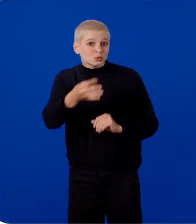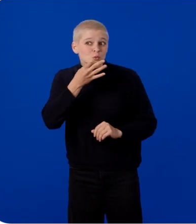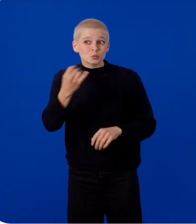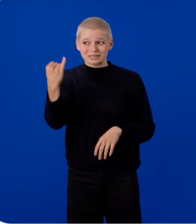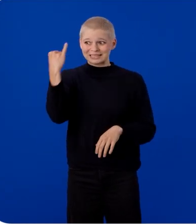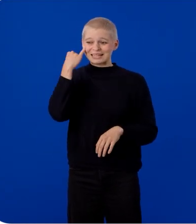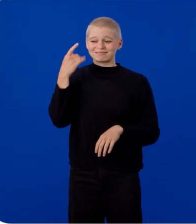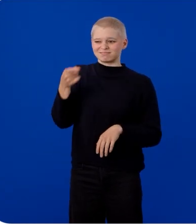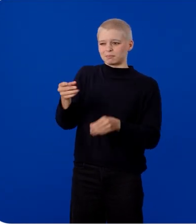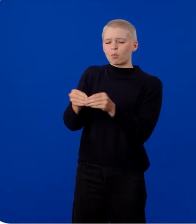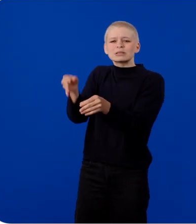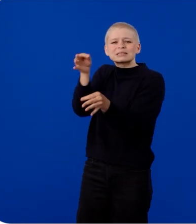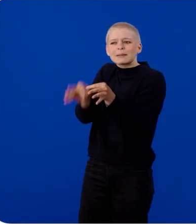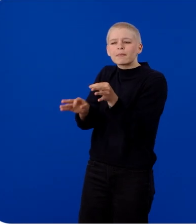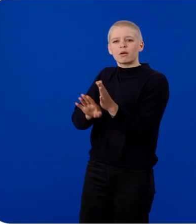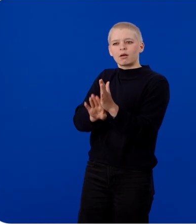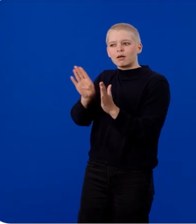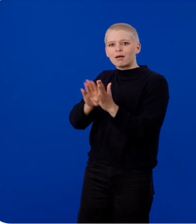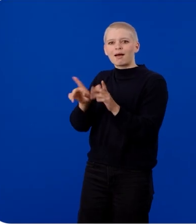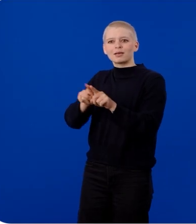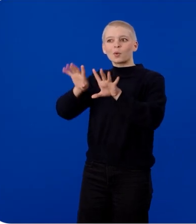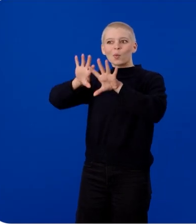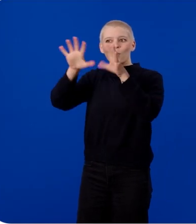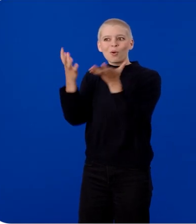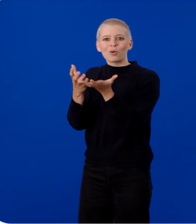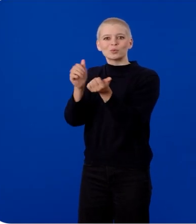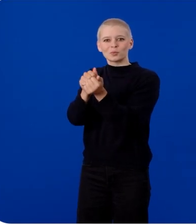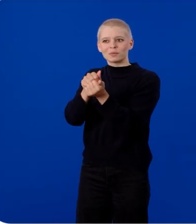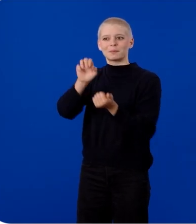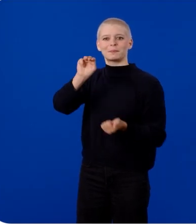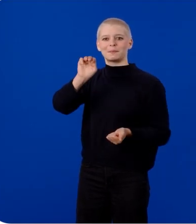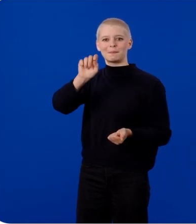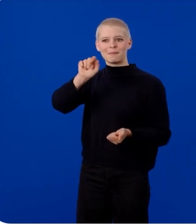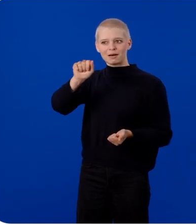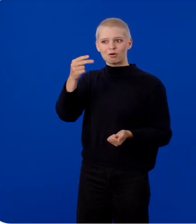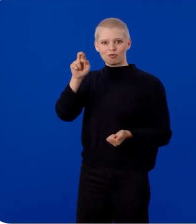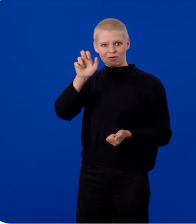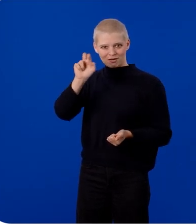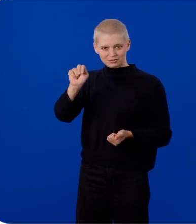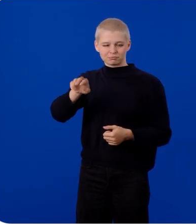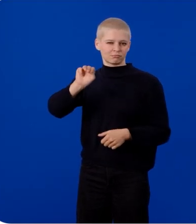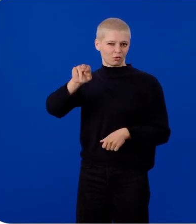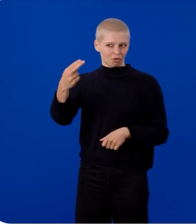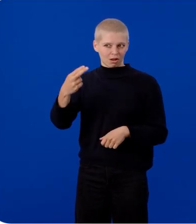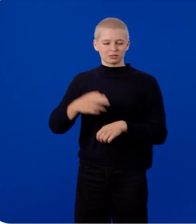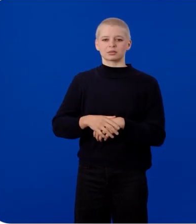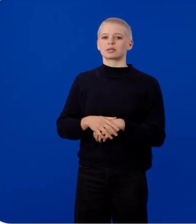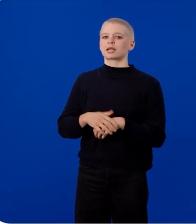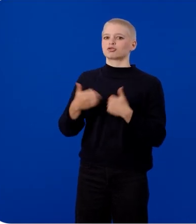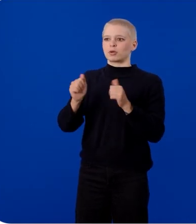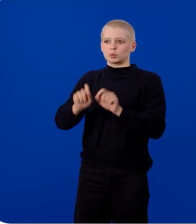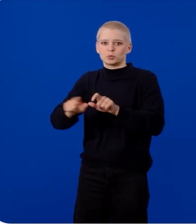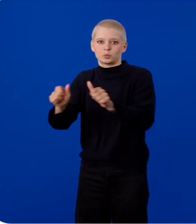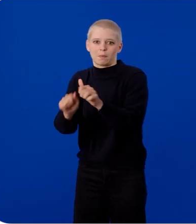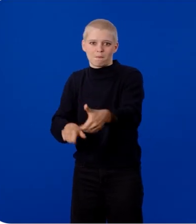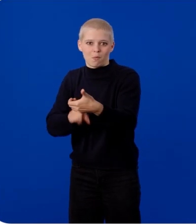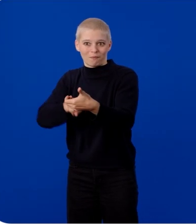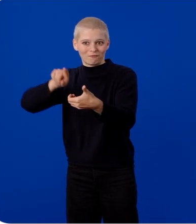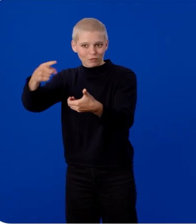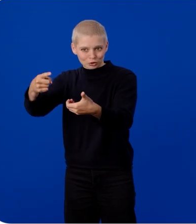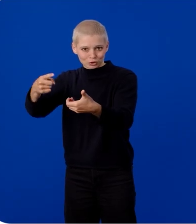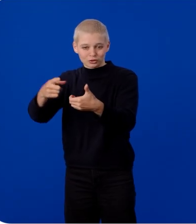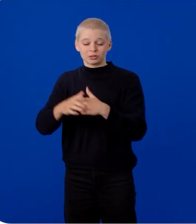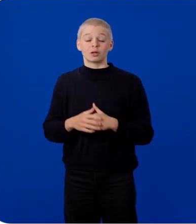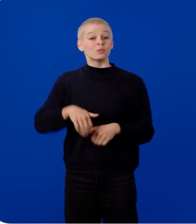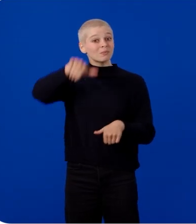and developing it as a world in Meta Horizon and targeting mobile first? Maybe you could leverage that habit-forming behavior